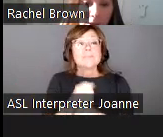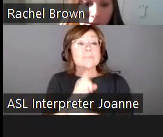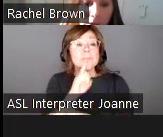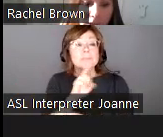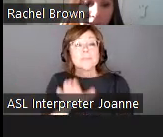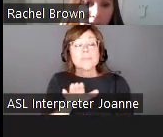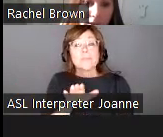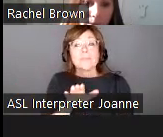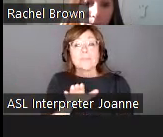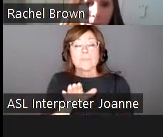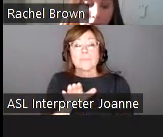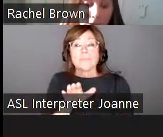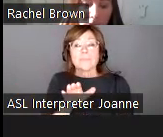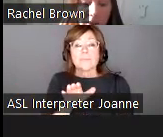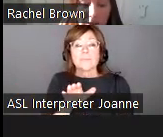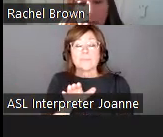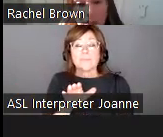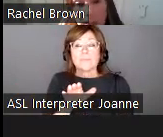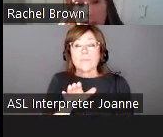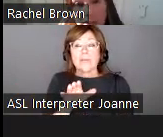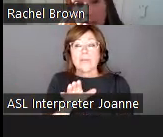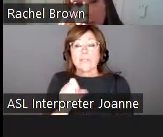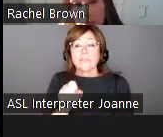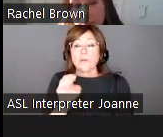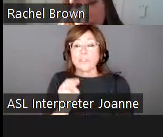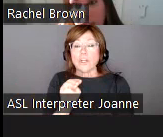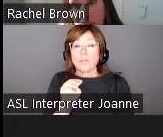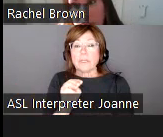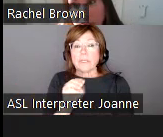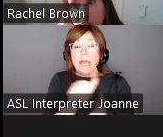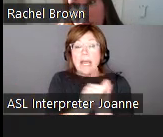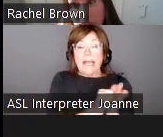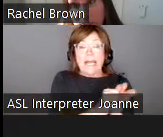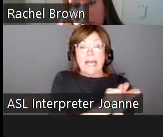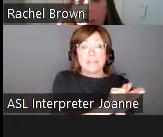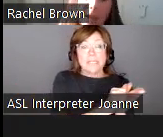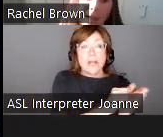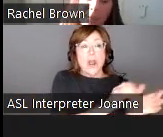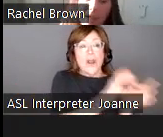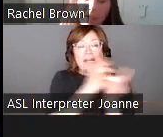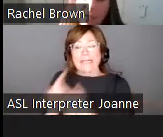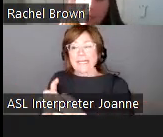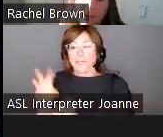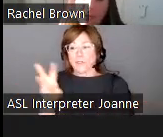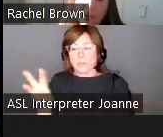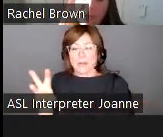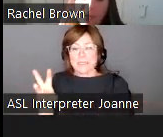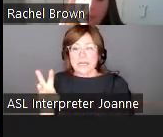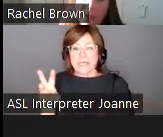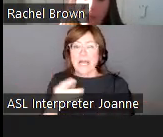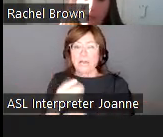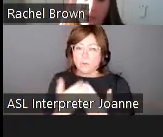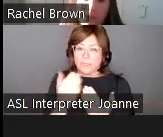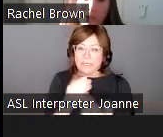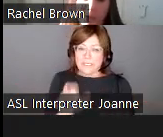active social accounts are connected to your website and are easy to find. And I mentioned this previously,